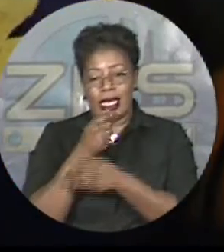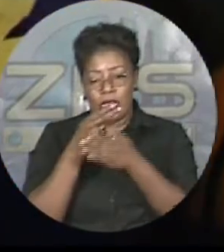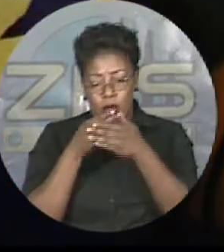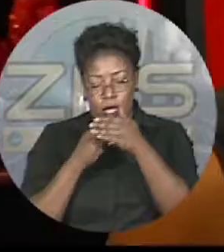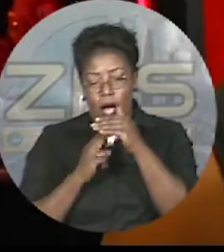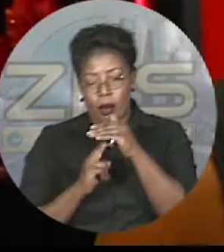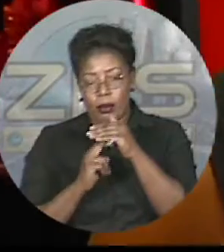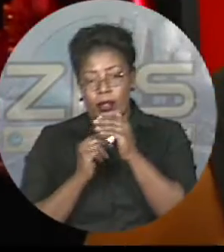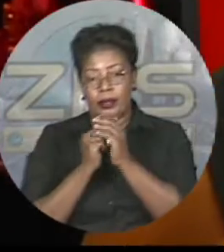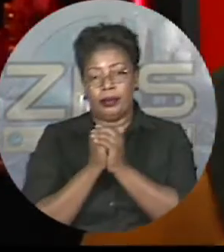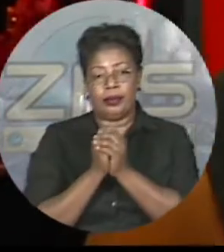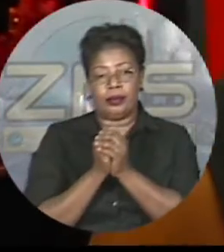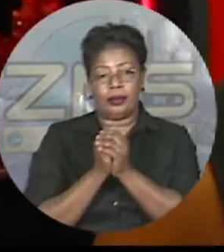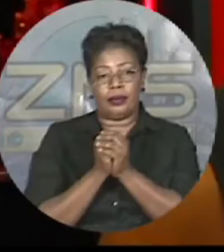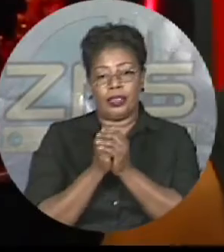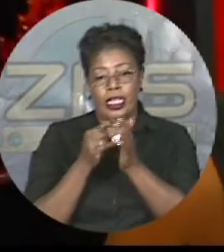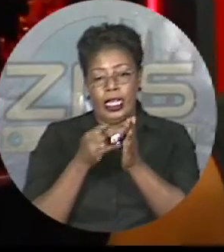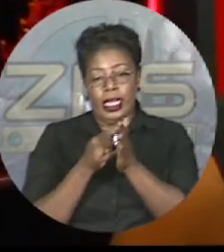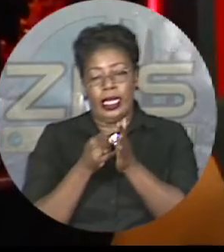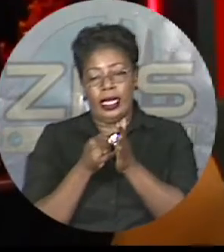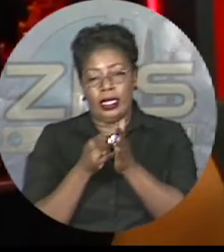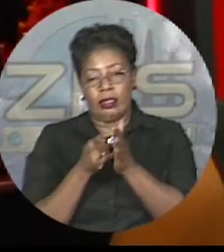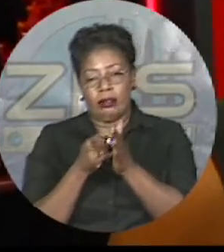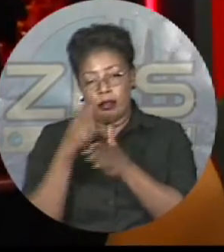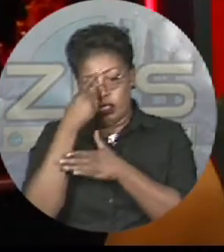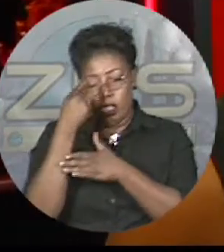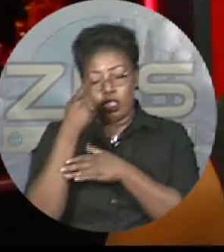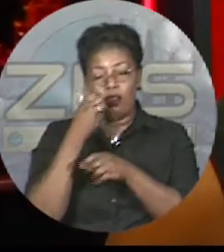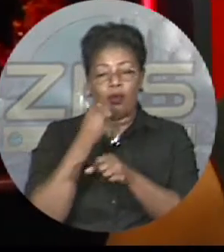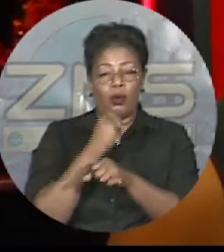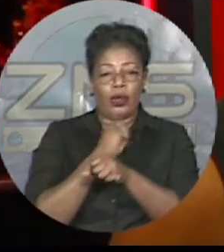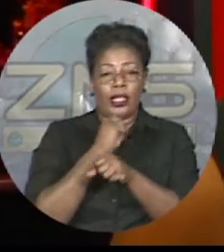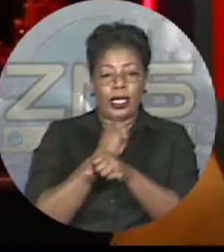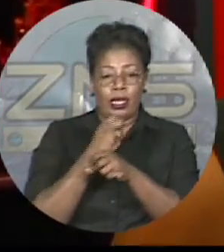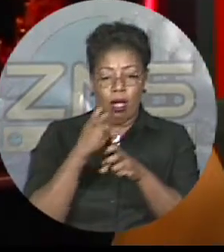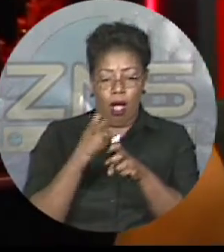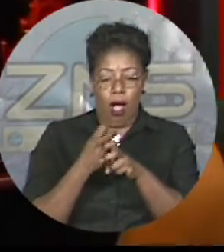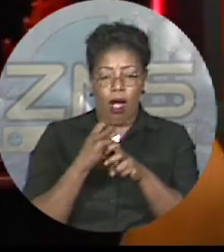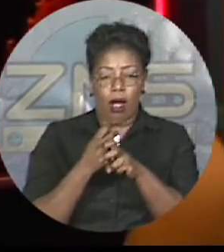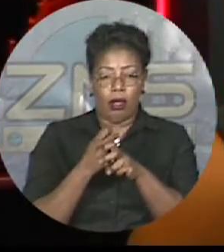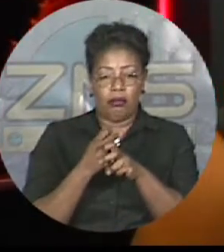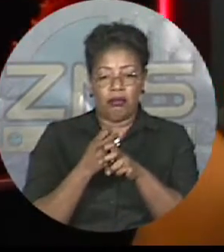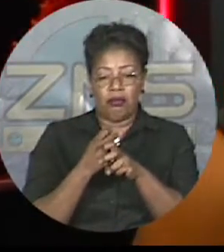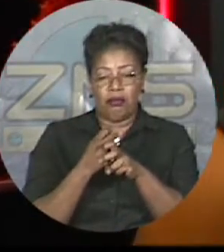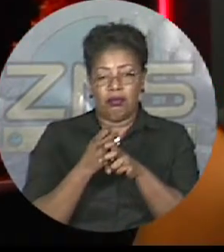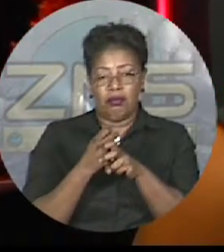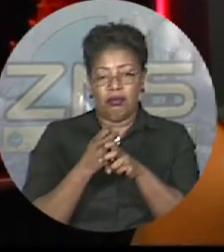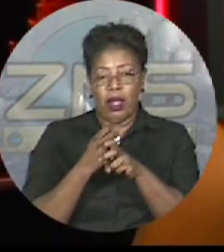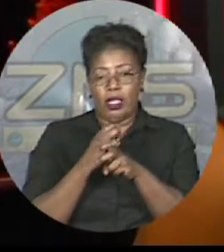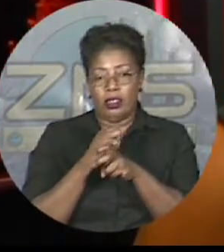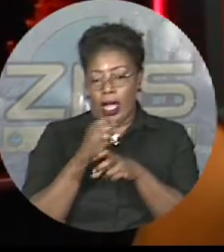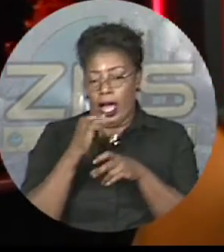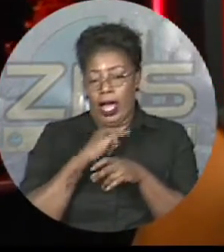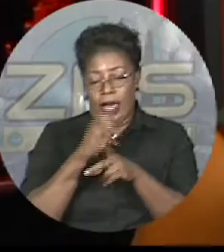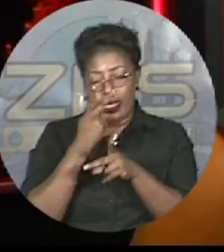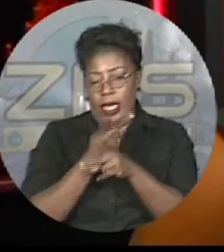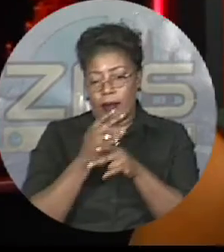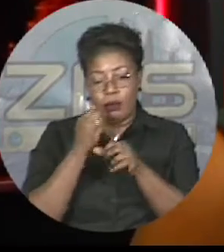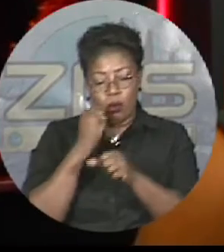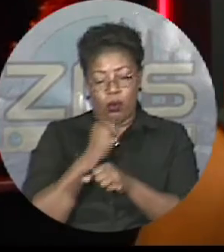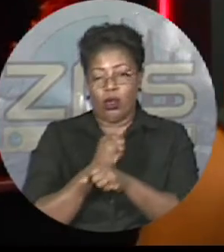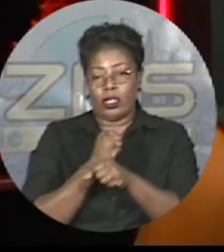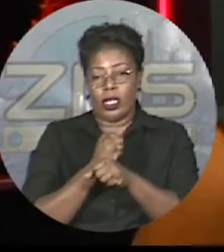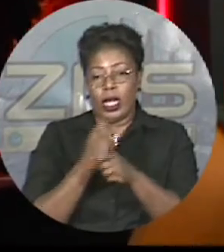humbled. It comes from working hard, really looking for not anything. I just kept working and doing